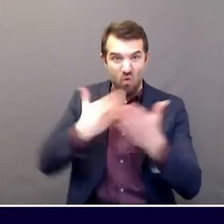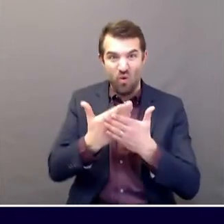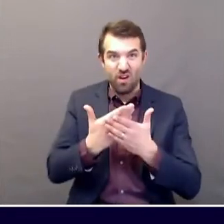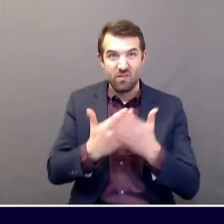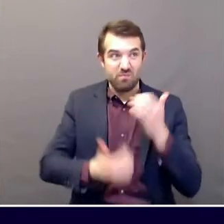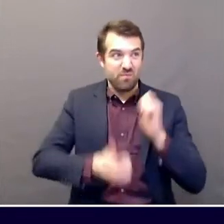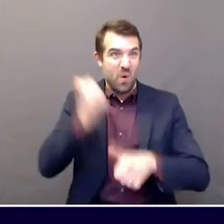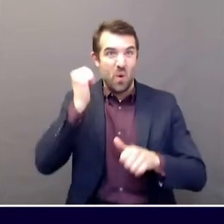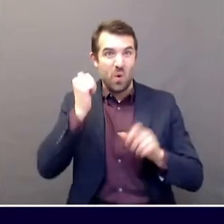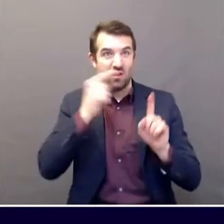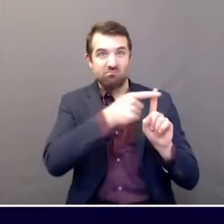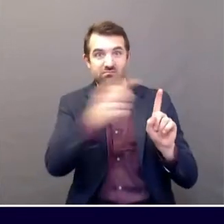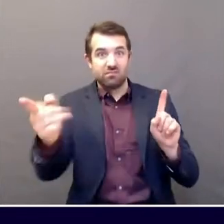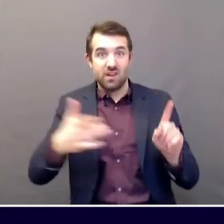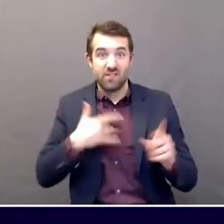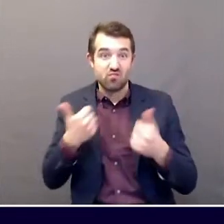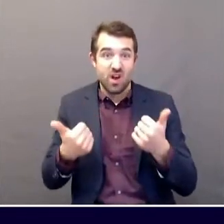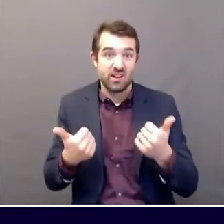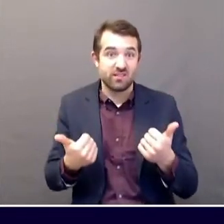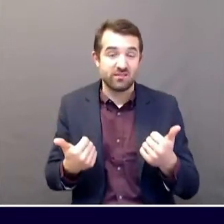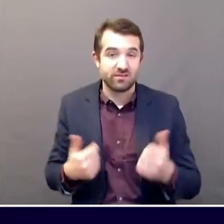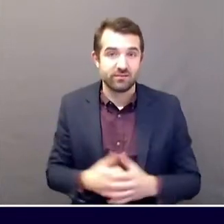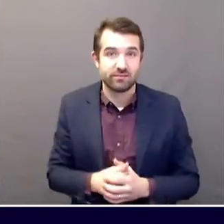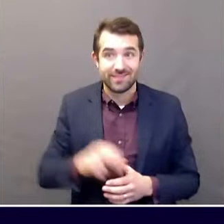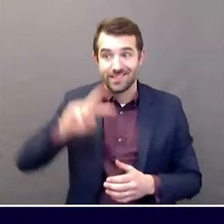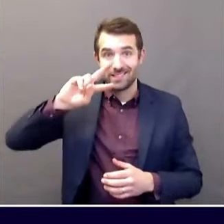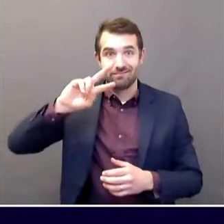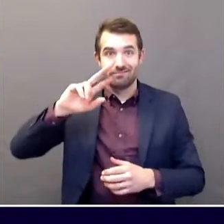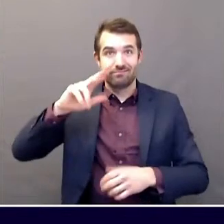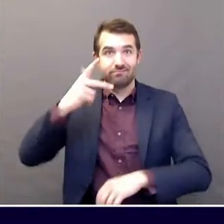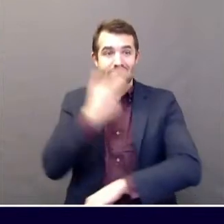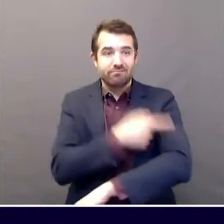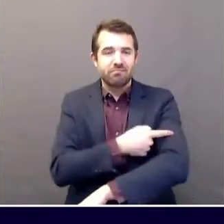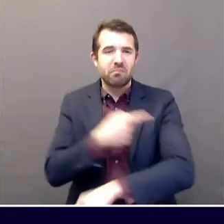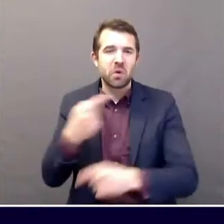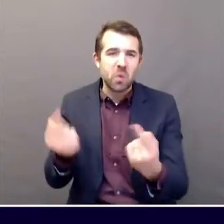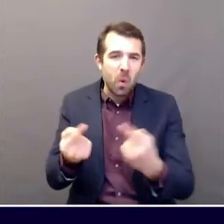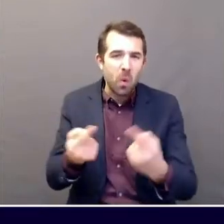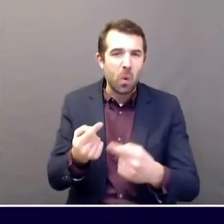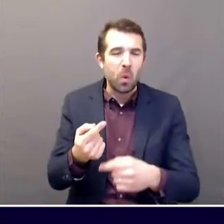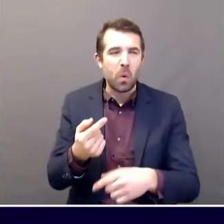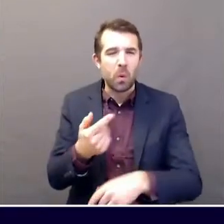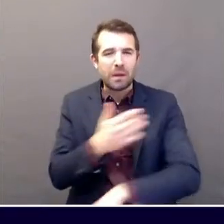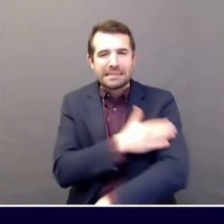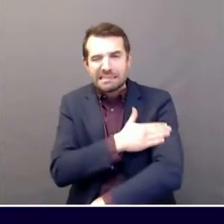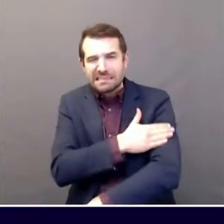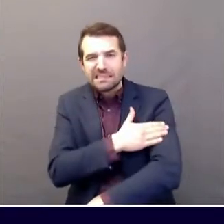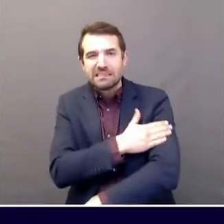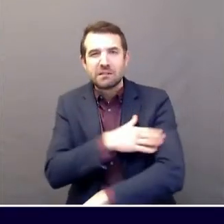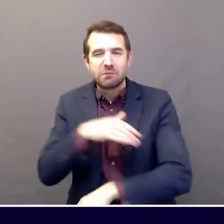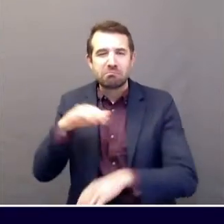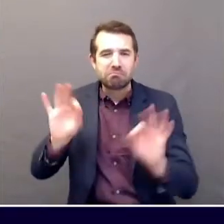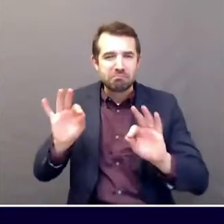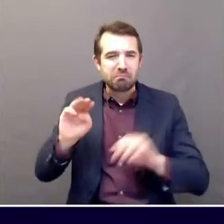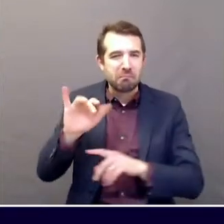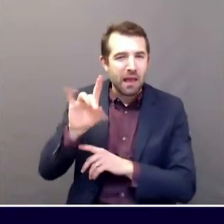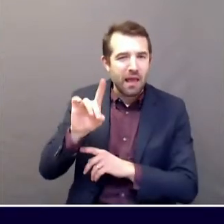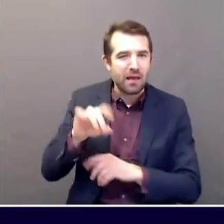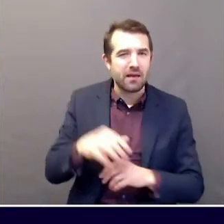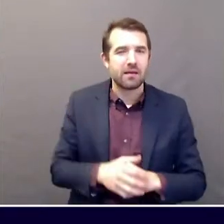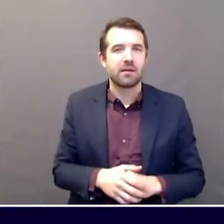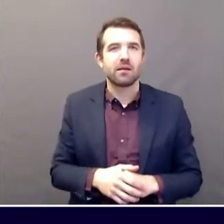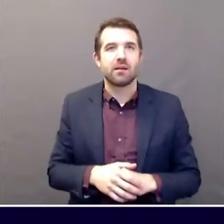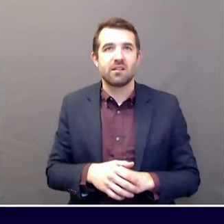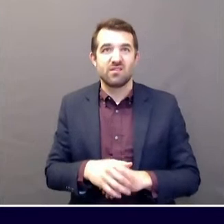site pain at the site of injection, and that's about it. According to the CDC, that little pain in your arm is the overwhelming most